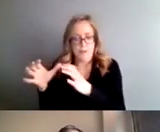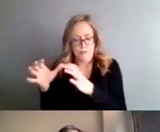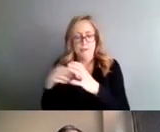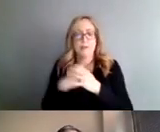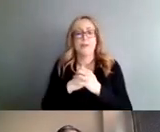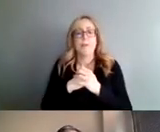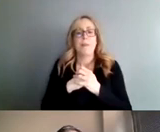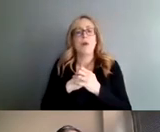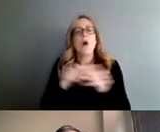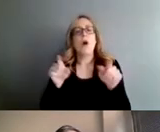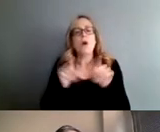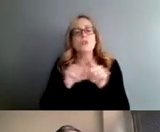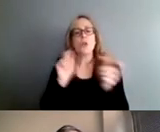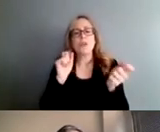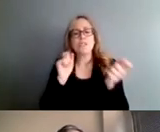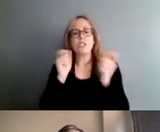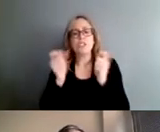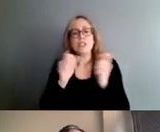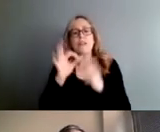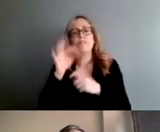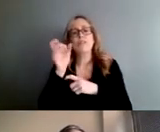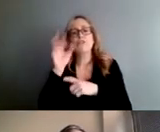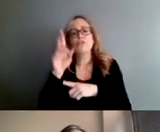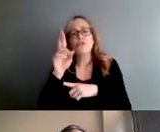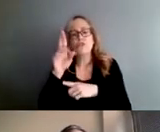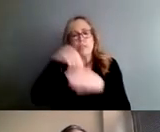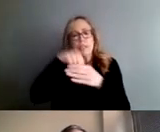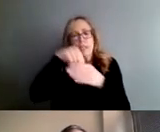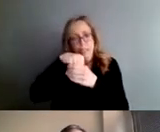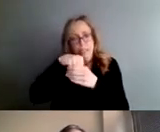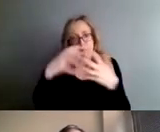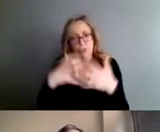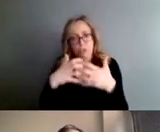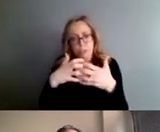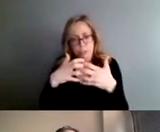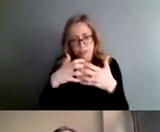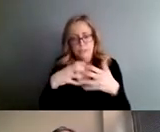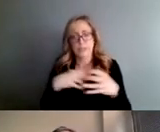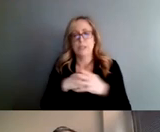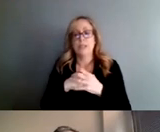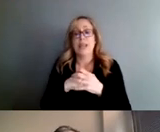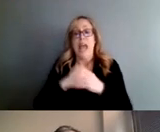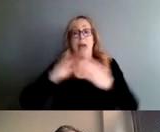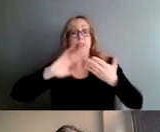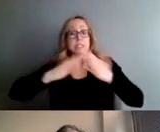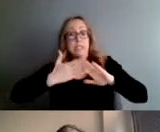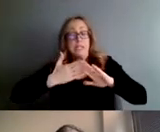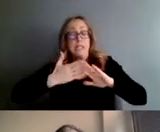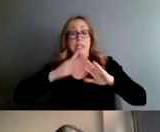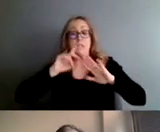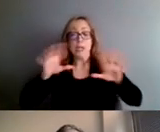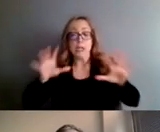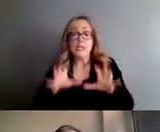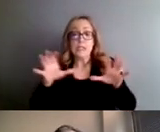also adjusting the filters on the purifiers, and the city has been doing a lot of work on